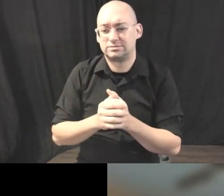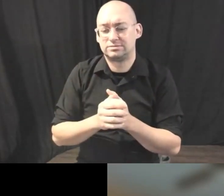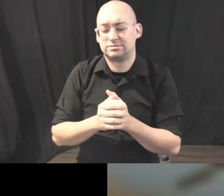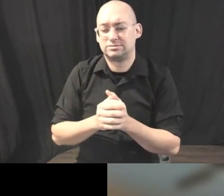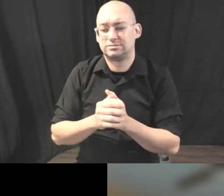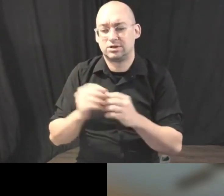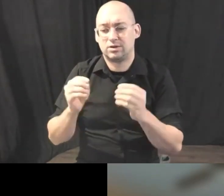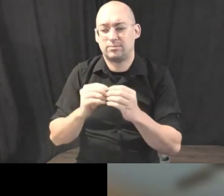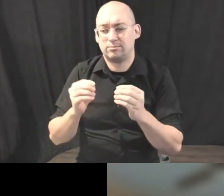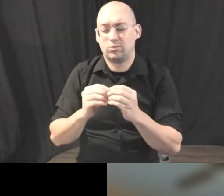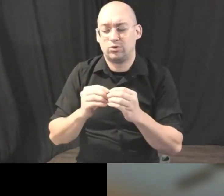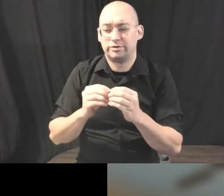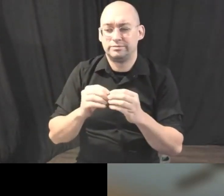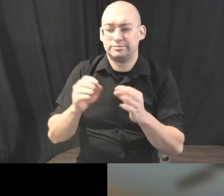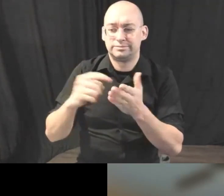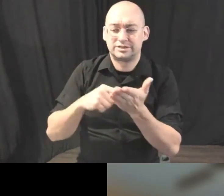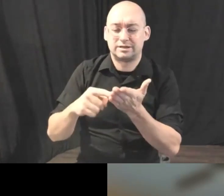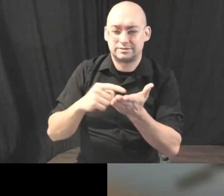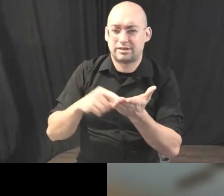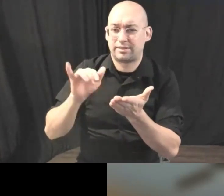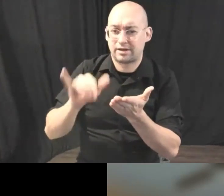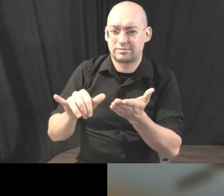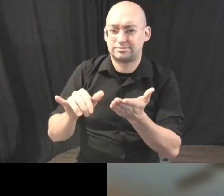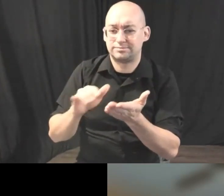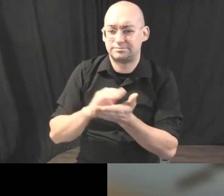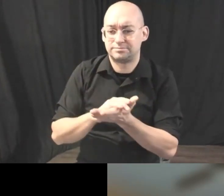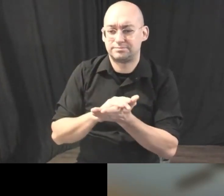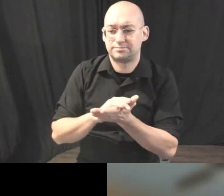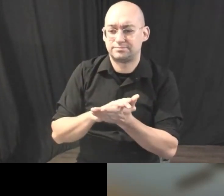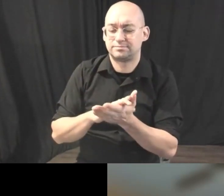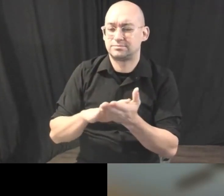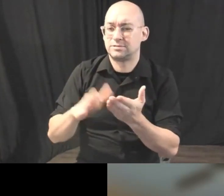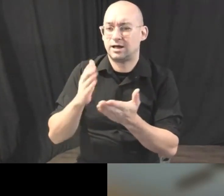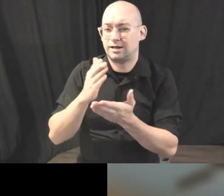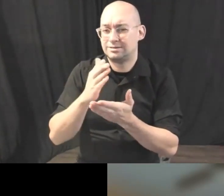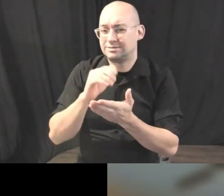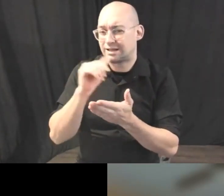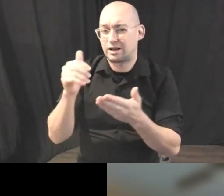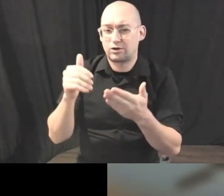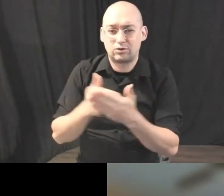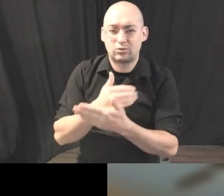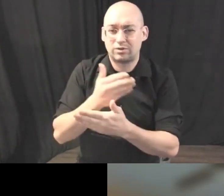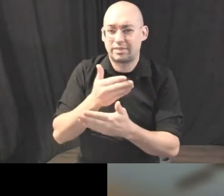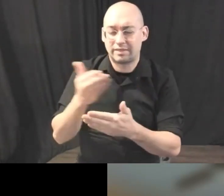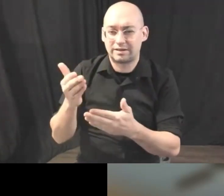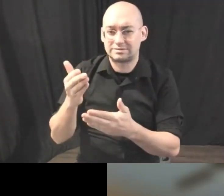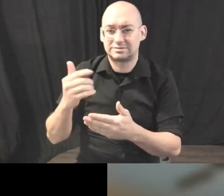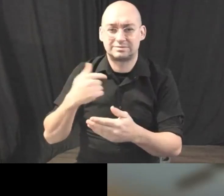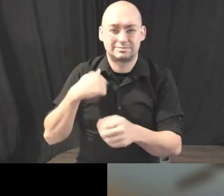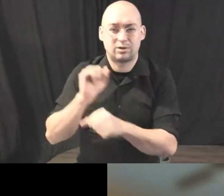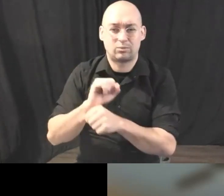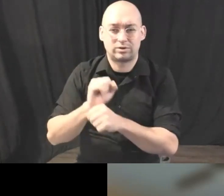things that really have stood out that are not new to me as somebody who worked in the disability space for most of my